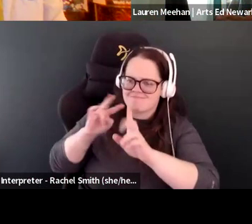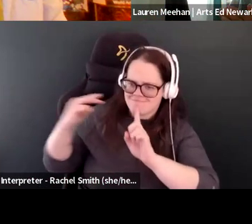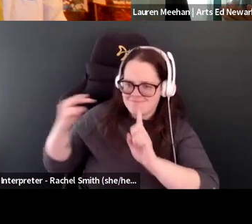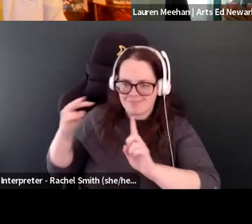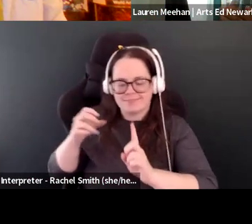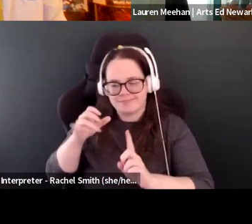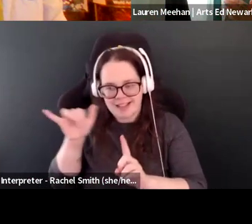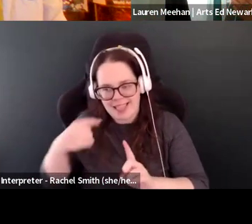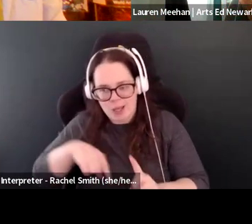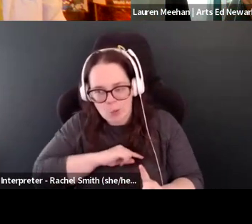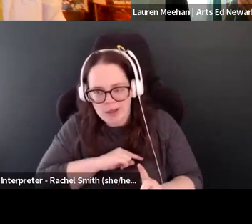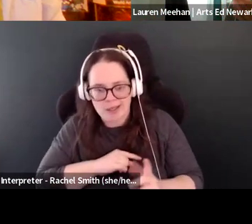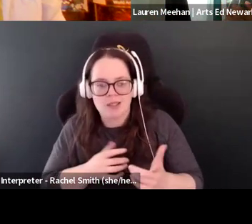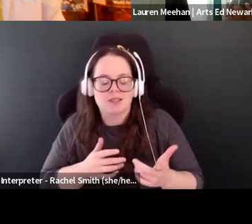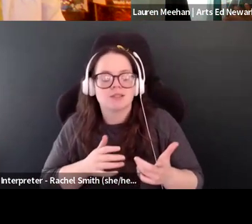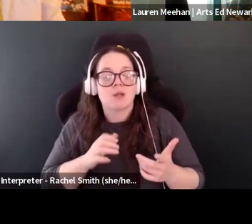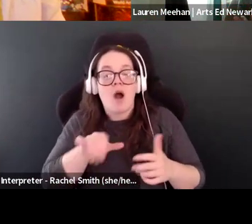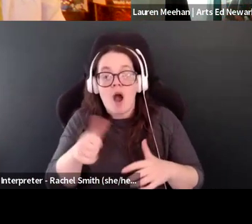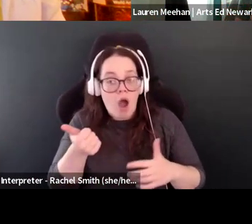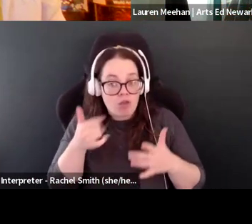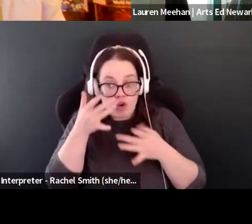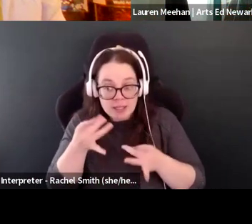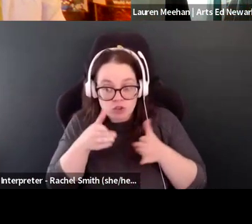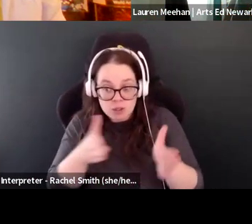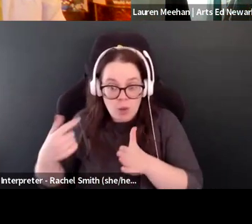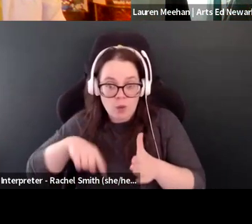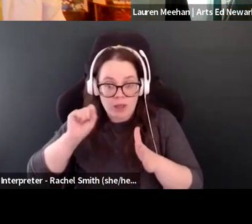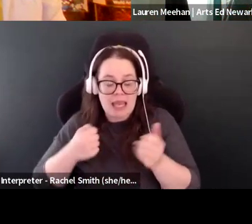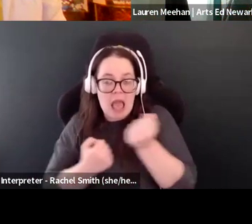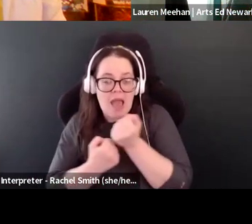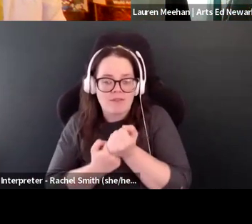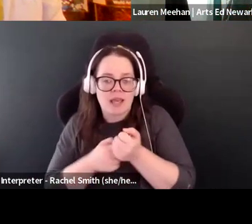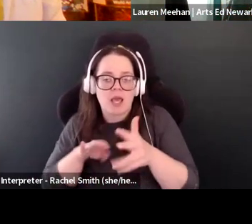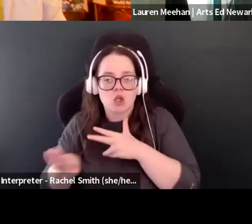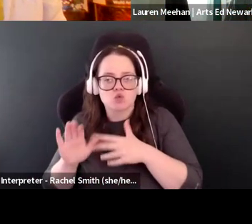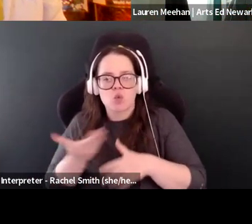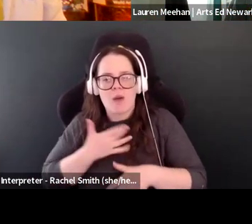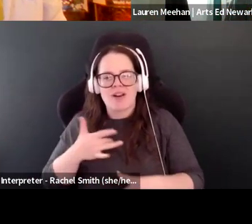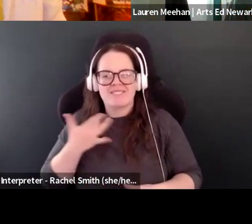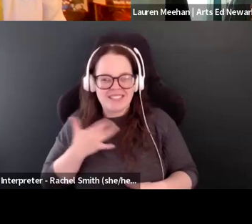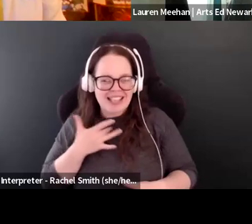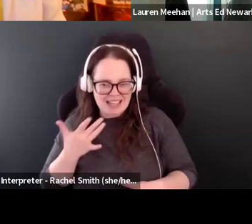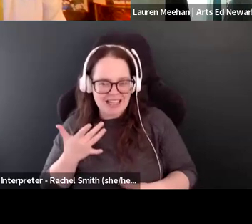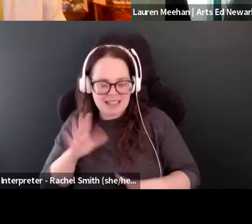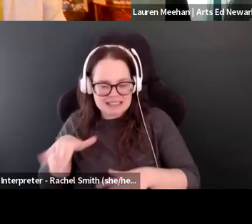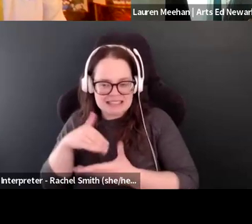another interesting way that we've been able to advocate is through our healing-centered engagement and the arts work. So we've been doing that work for a bit longer, for about 7